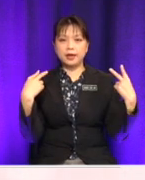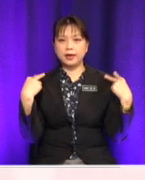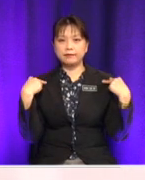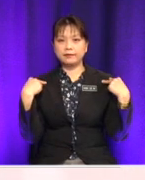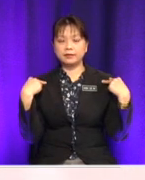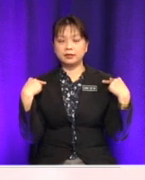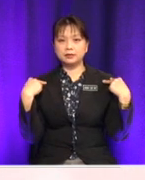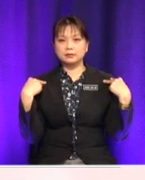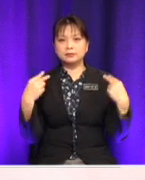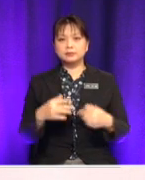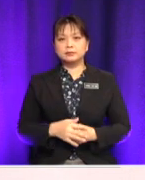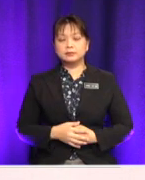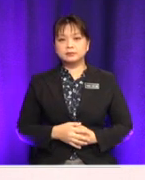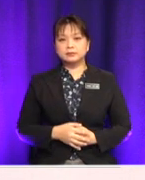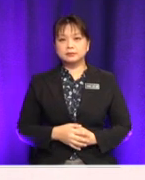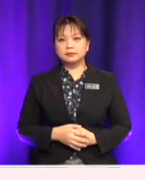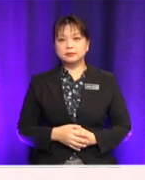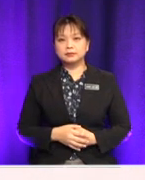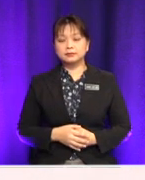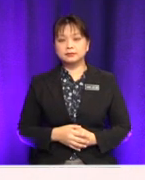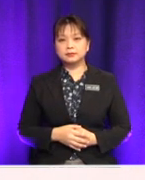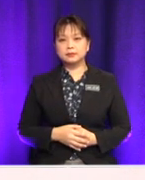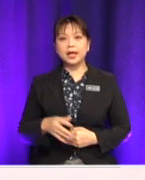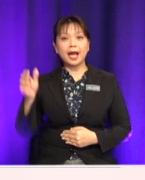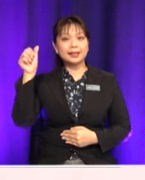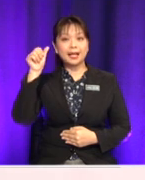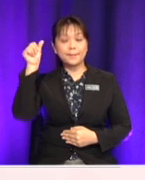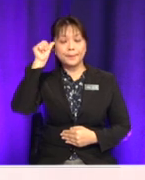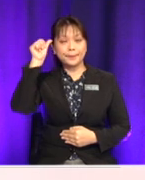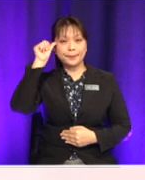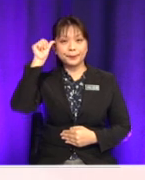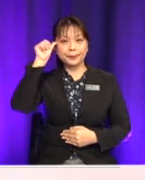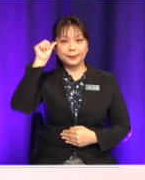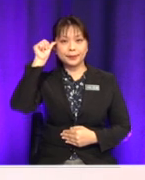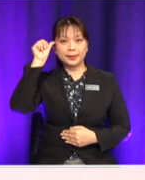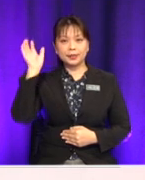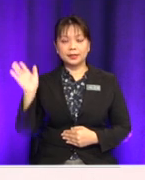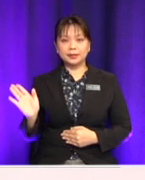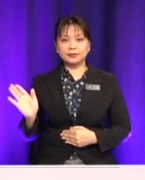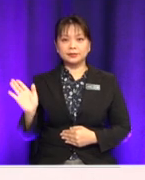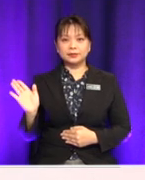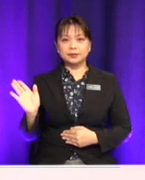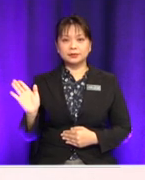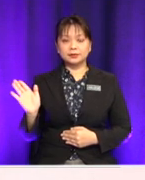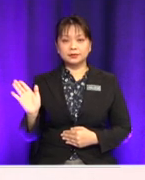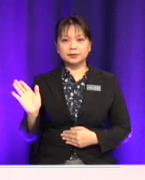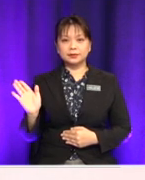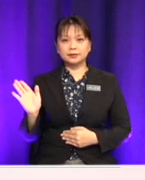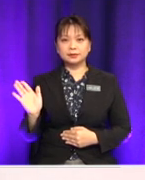Hakimi bin Ramli. Hi, Adam. Hello, welcome. Okay, so how do you want me to address